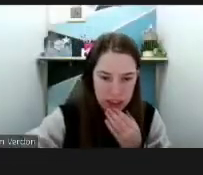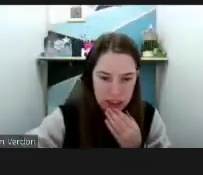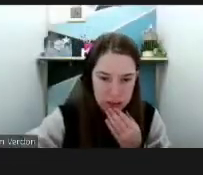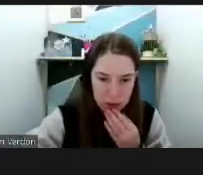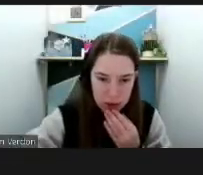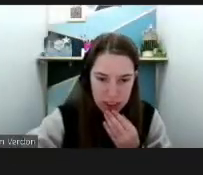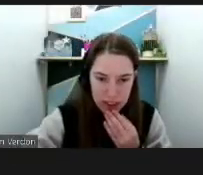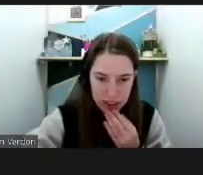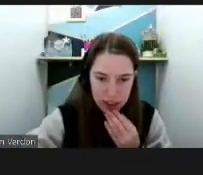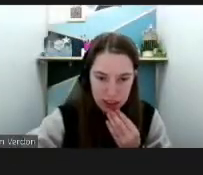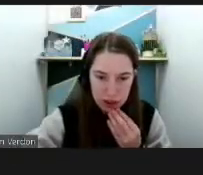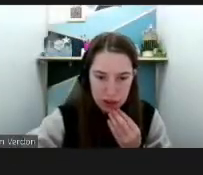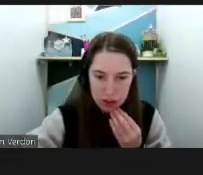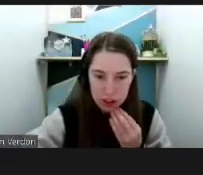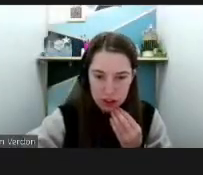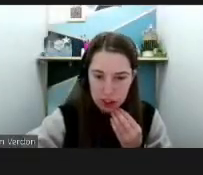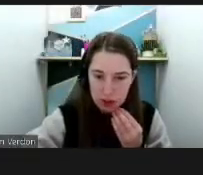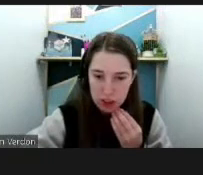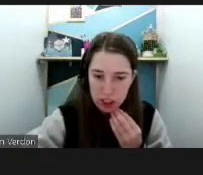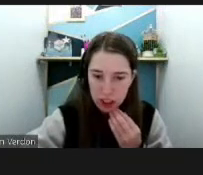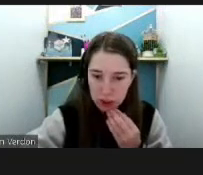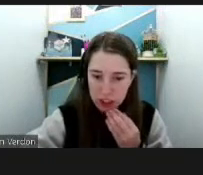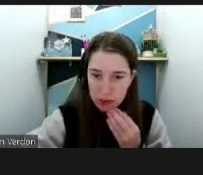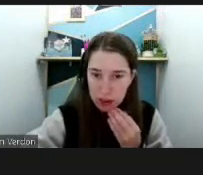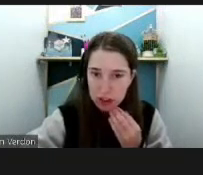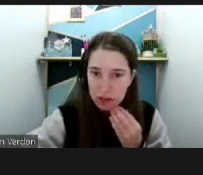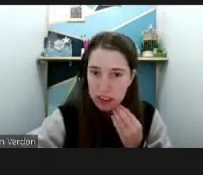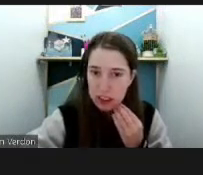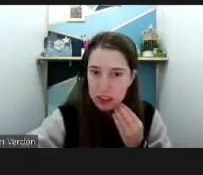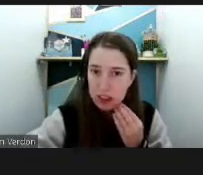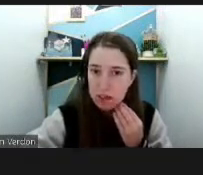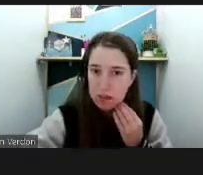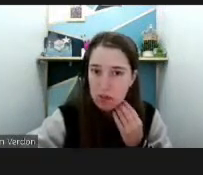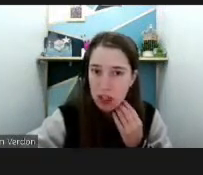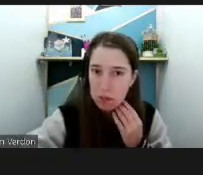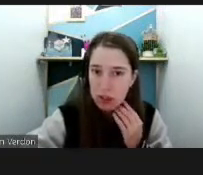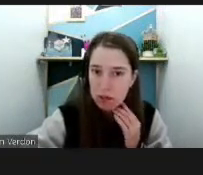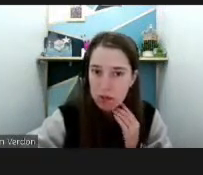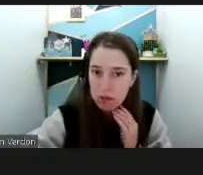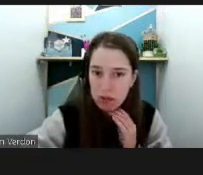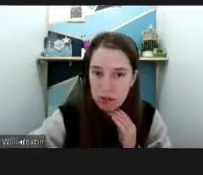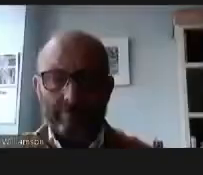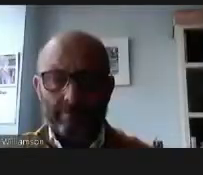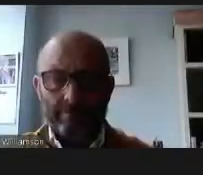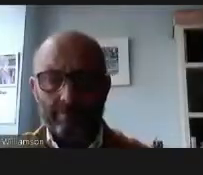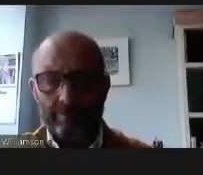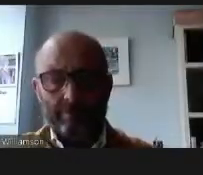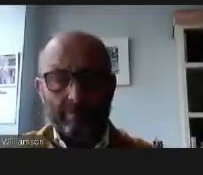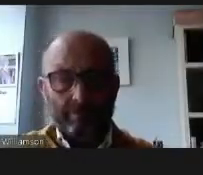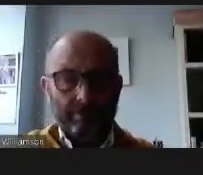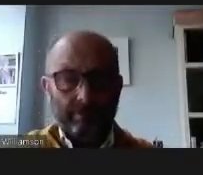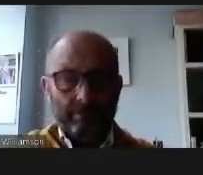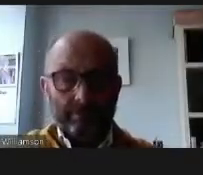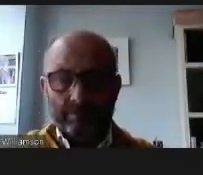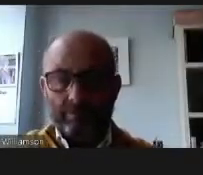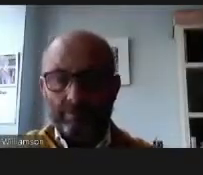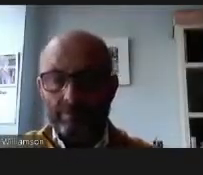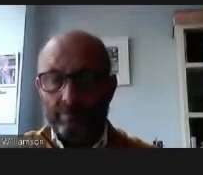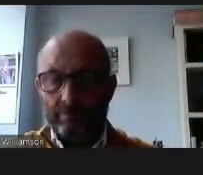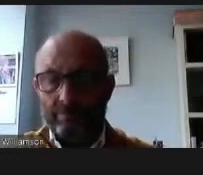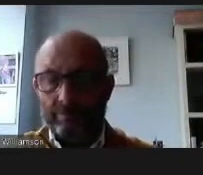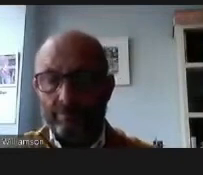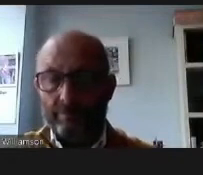Cormac or Lane, are you able to just use the Q&A function for this option? Those two chats that have come in